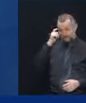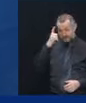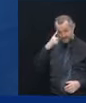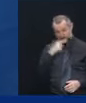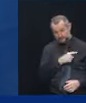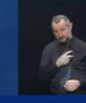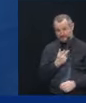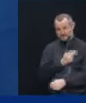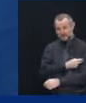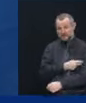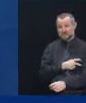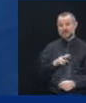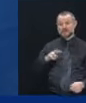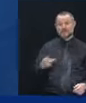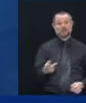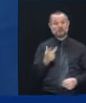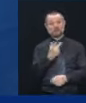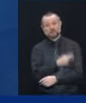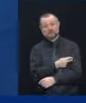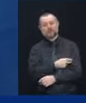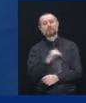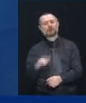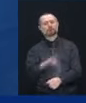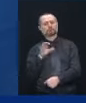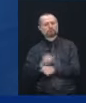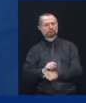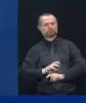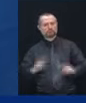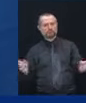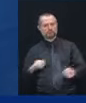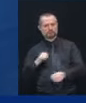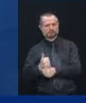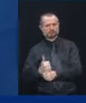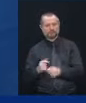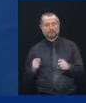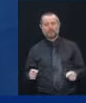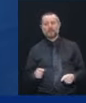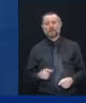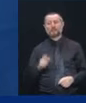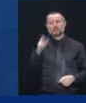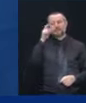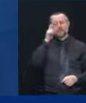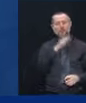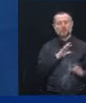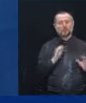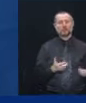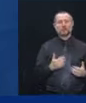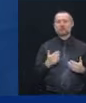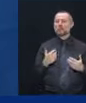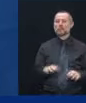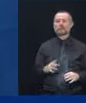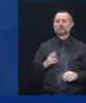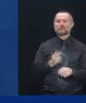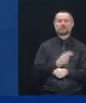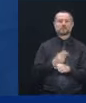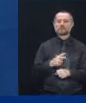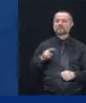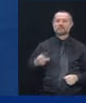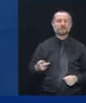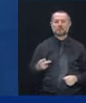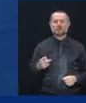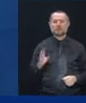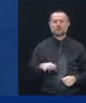Here's your first dose, here's your second dose. The Biden administration is against using the second dose for the